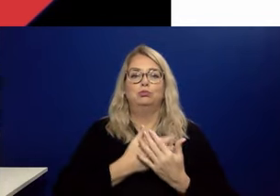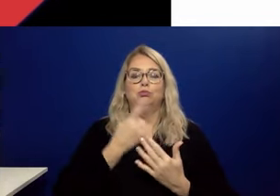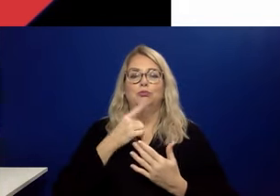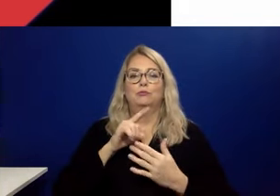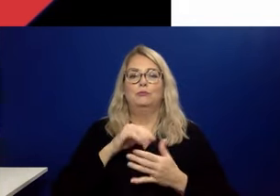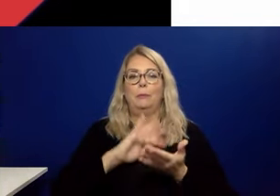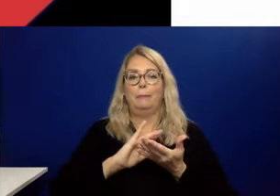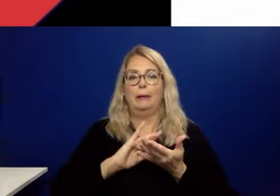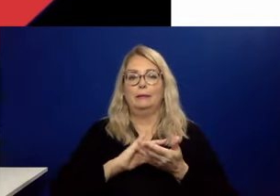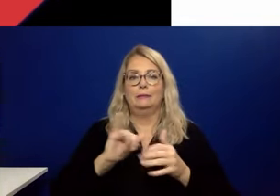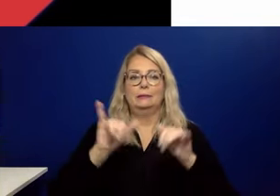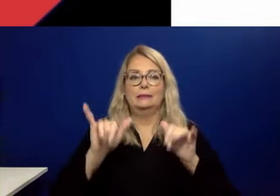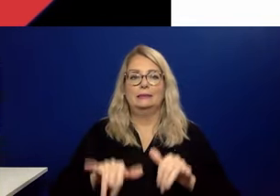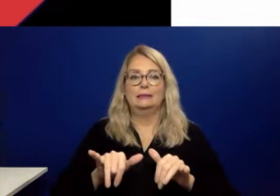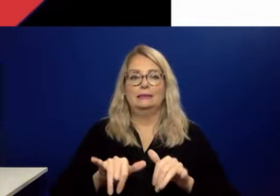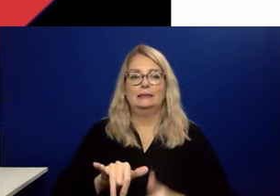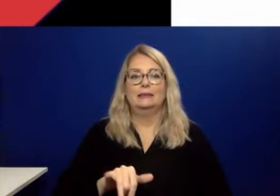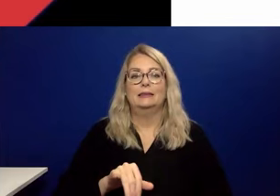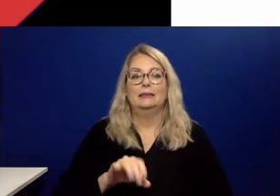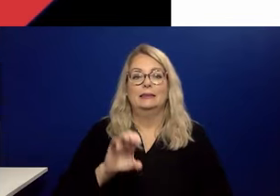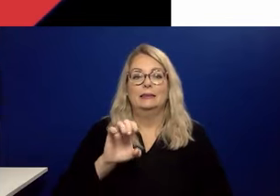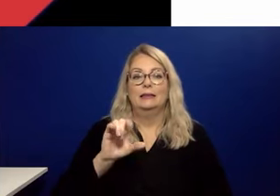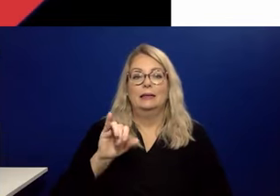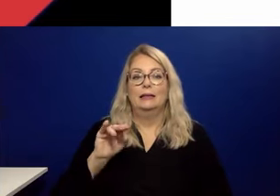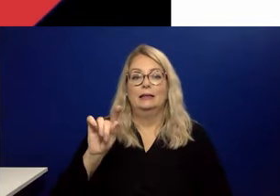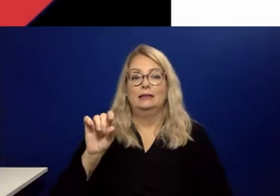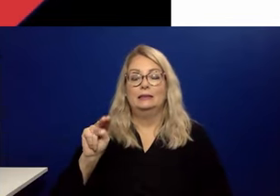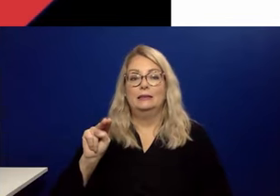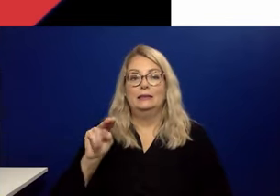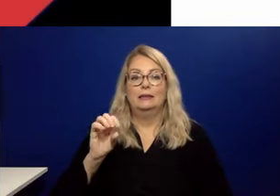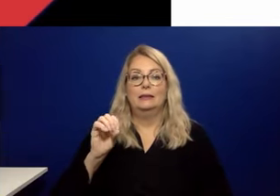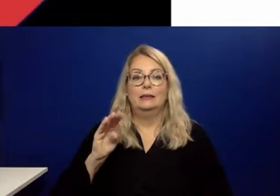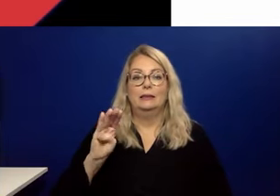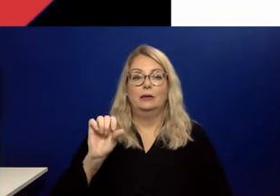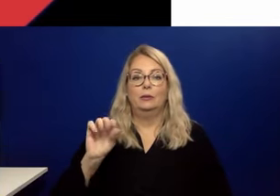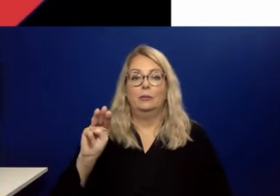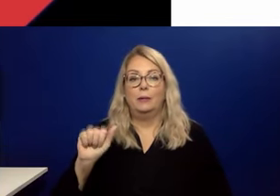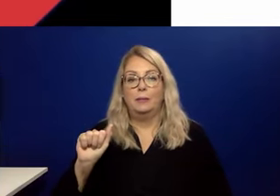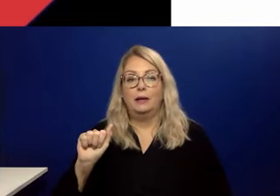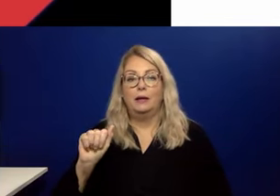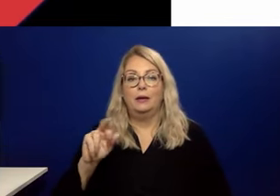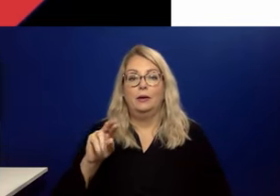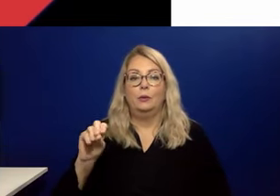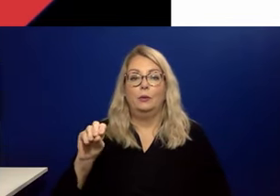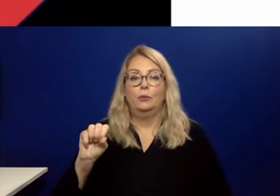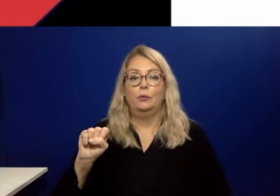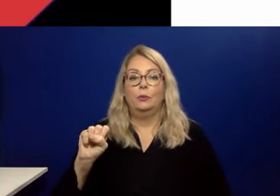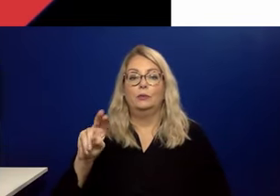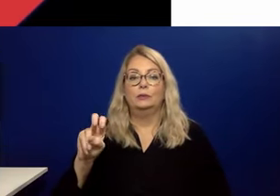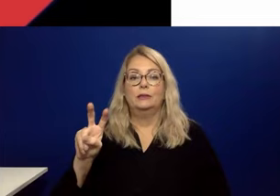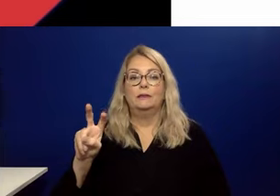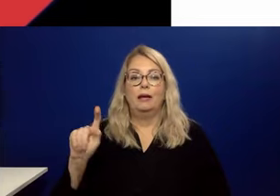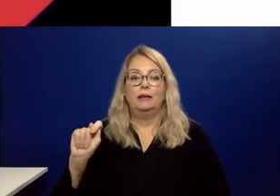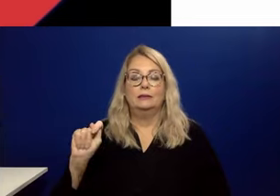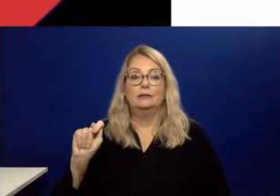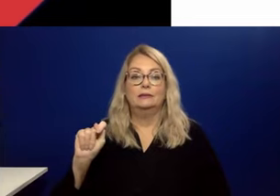Clinton, Barack Obama, Franklin Delano Roosevelt, or Woodrow Wilson? Is it